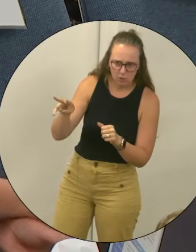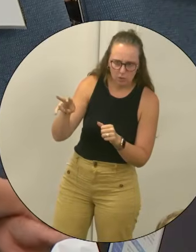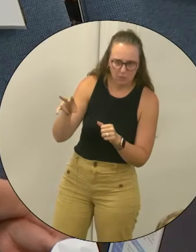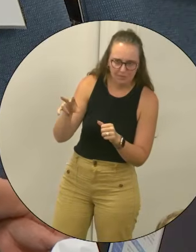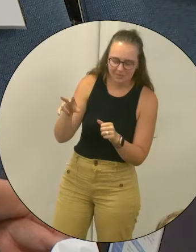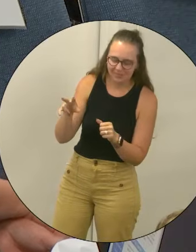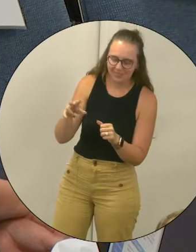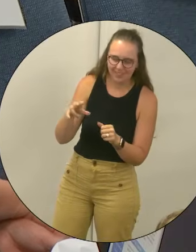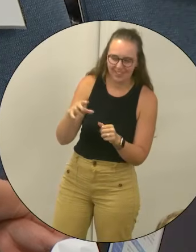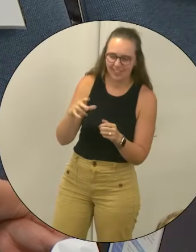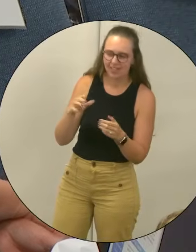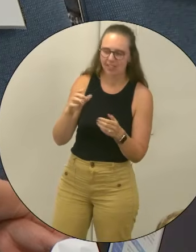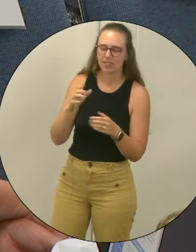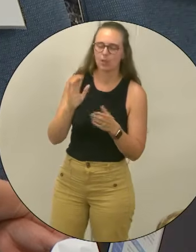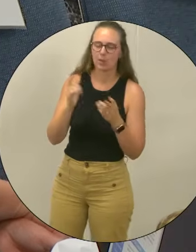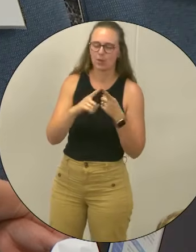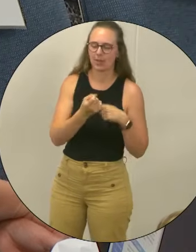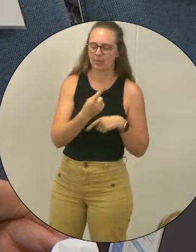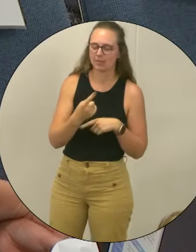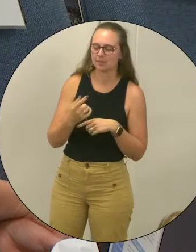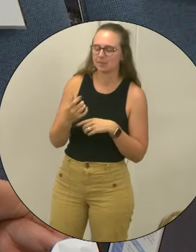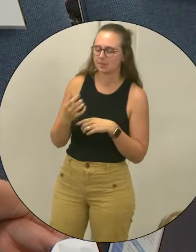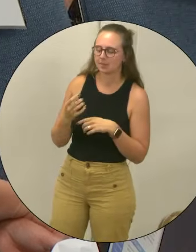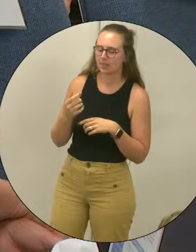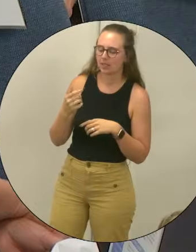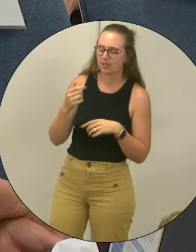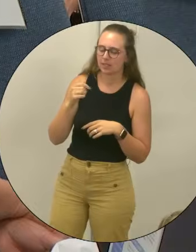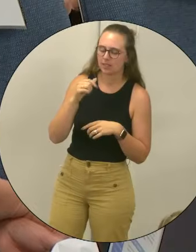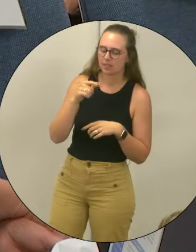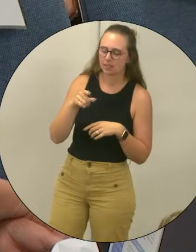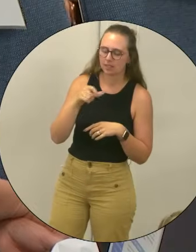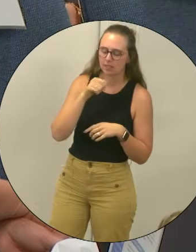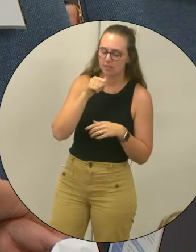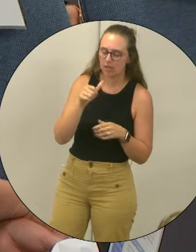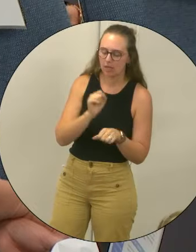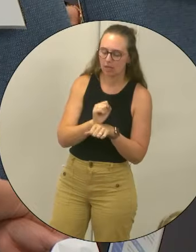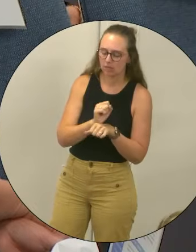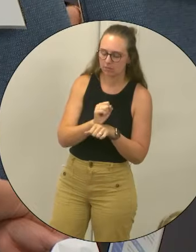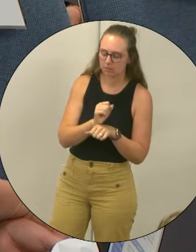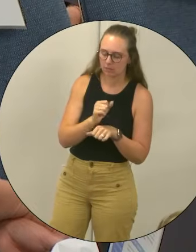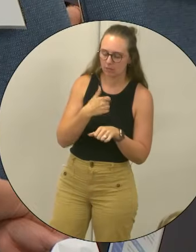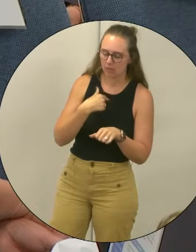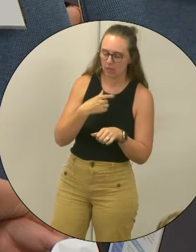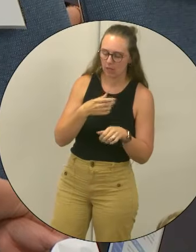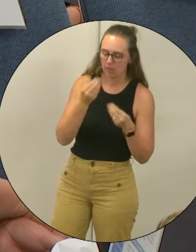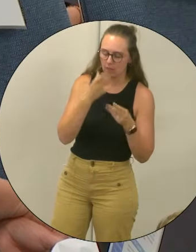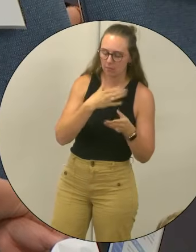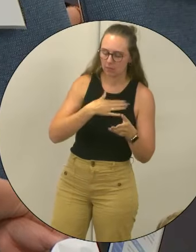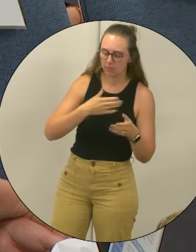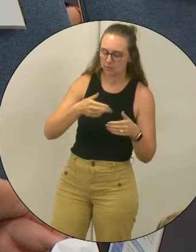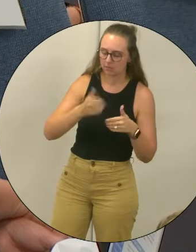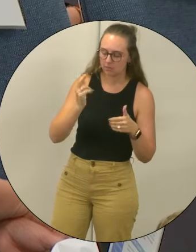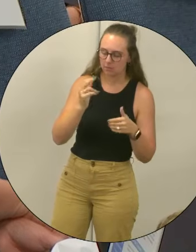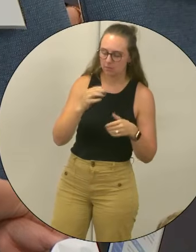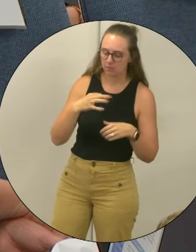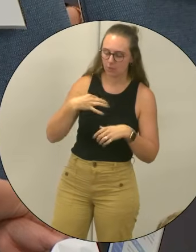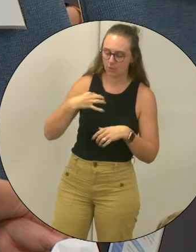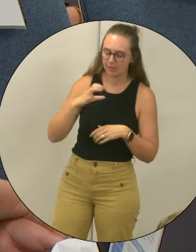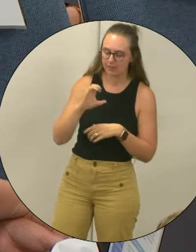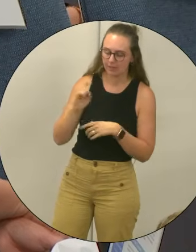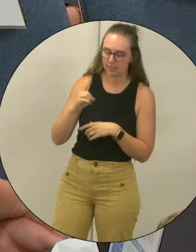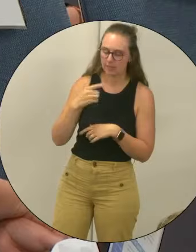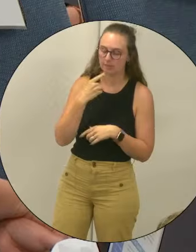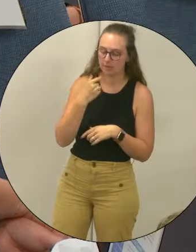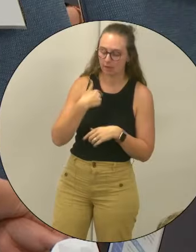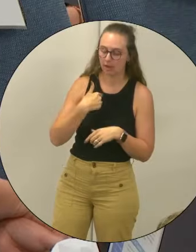like 12 months versus 11. During my unemployment hearing, which I won verifying that my resignation was involuntary, CCSD was forced to admit I was in